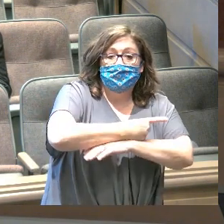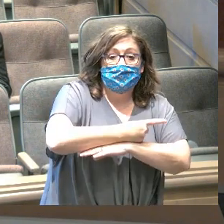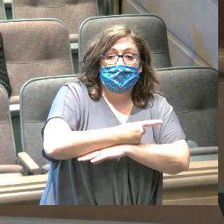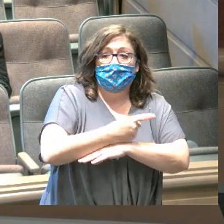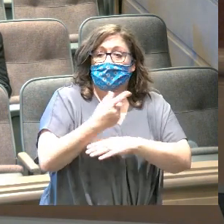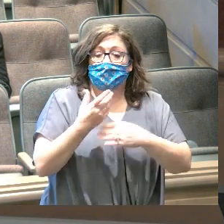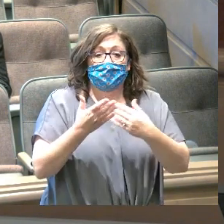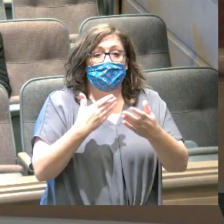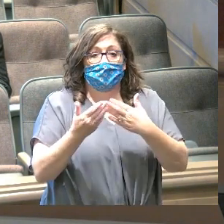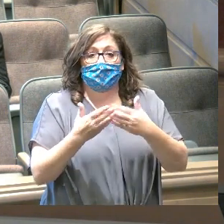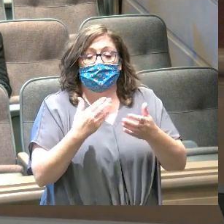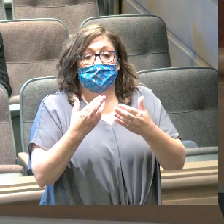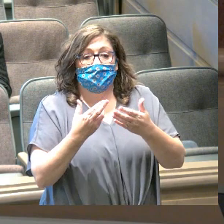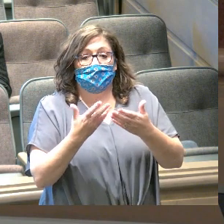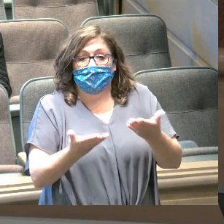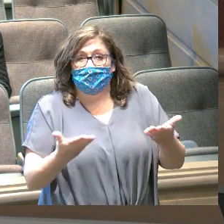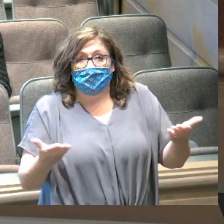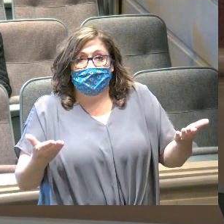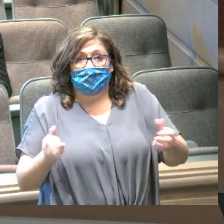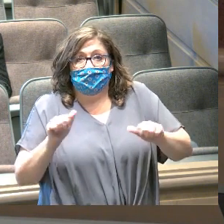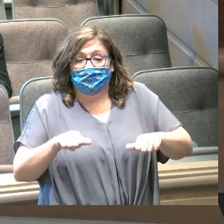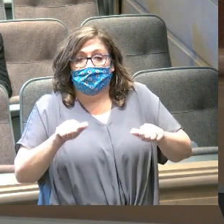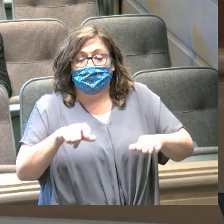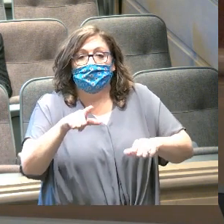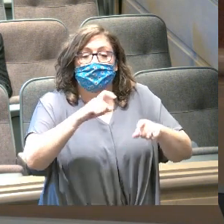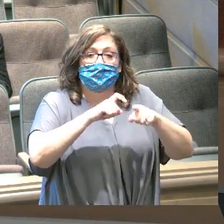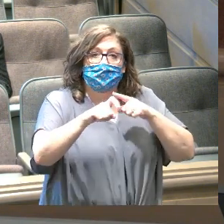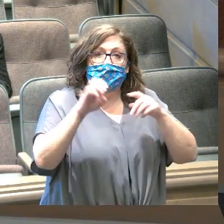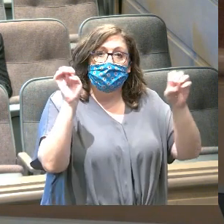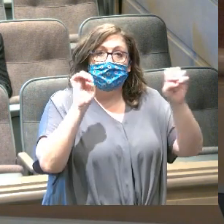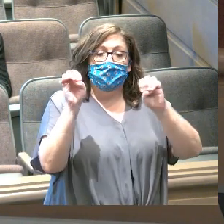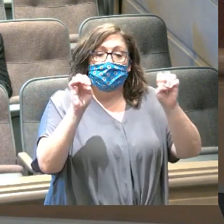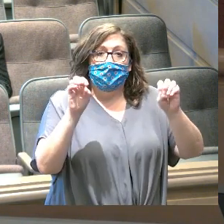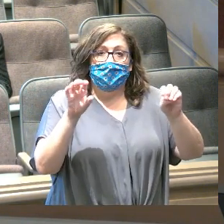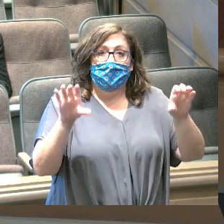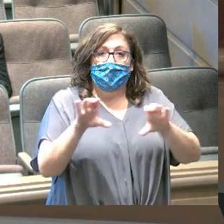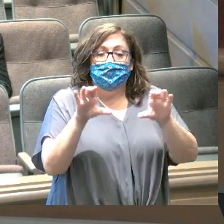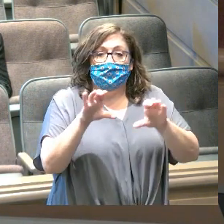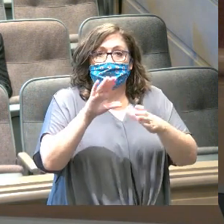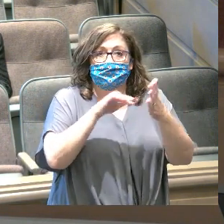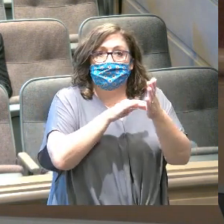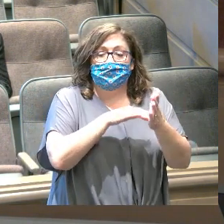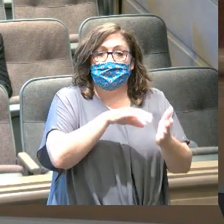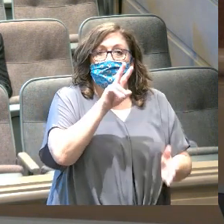were available, of course, you can call the Emergency Operations Center at